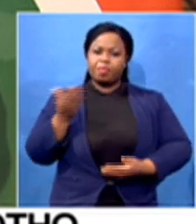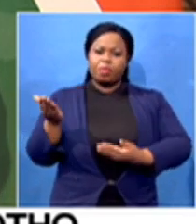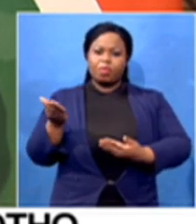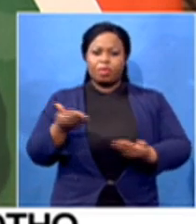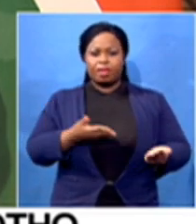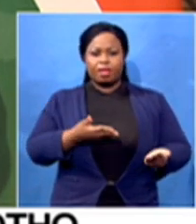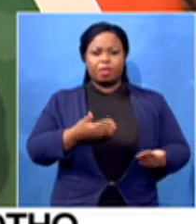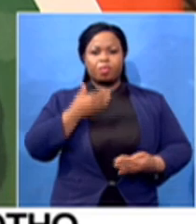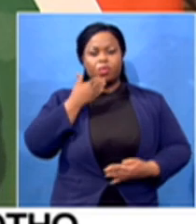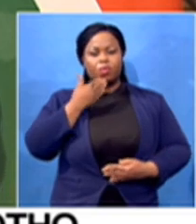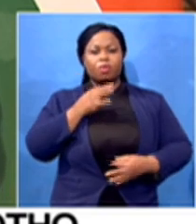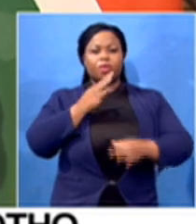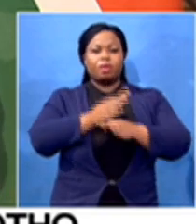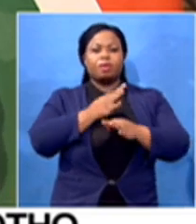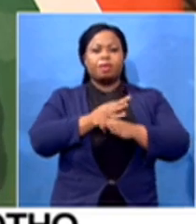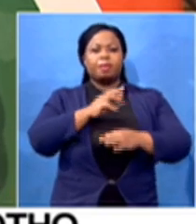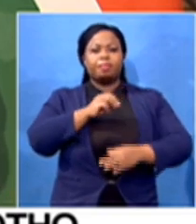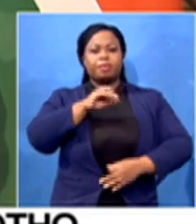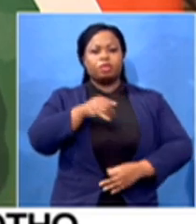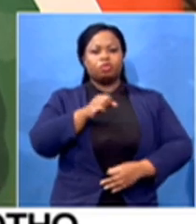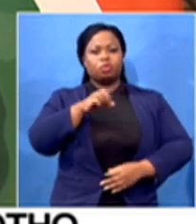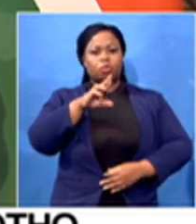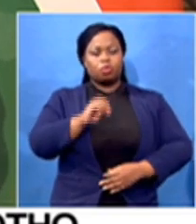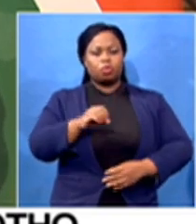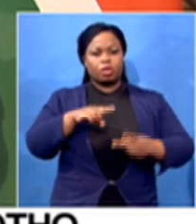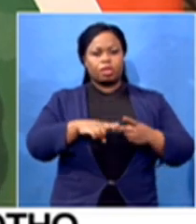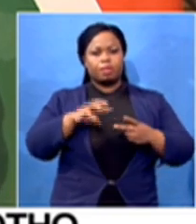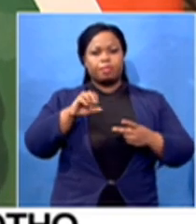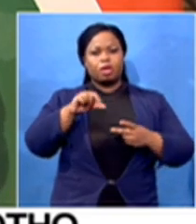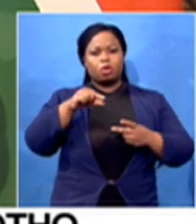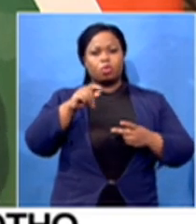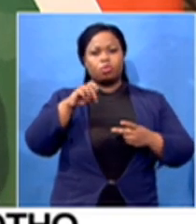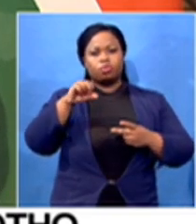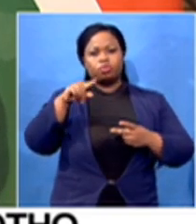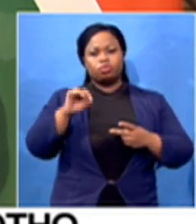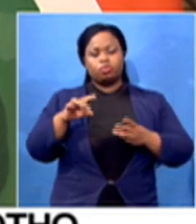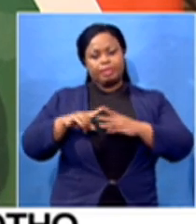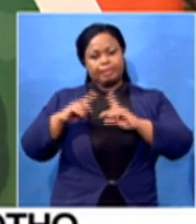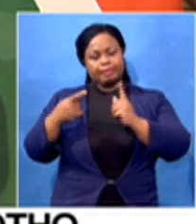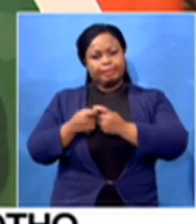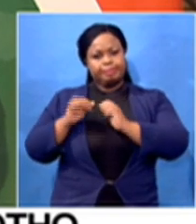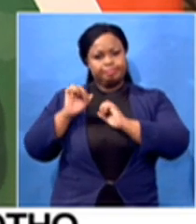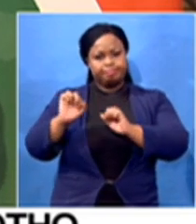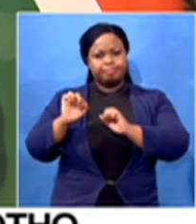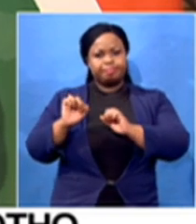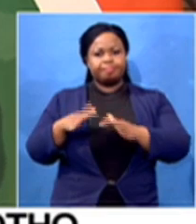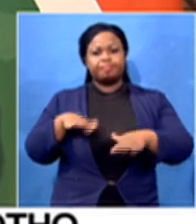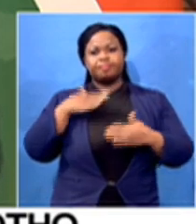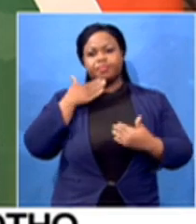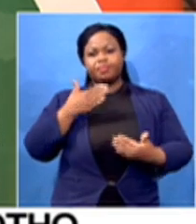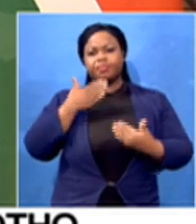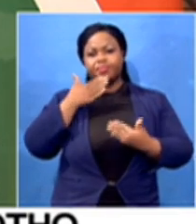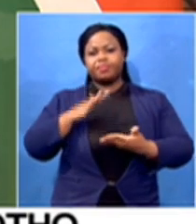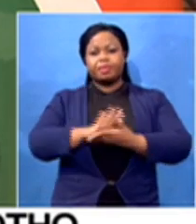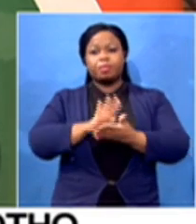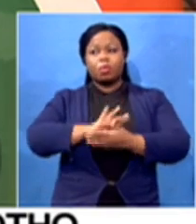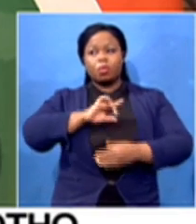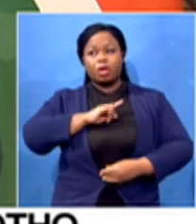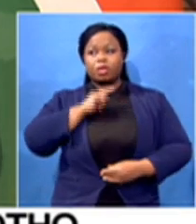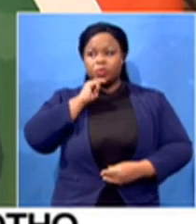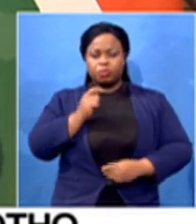ntate Majoro le ntate Moeketsi le bane ba tsamaya le bona. Hona ho bontsha ka nnete